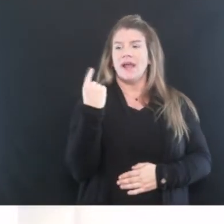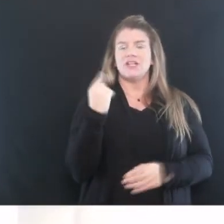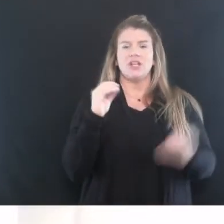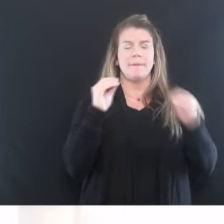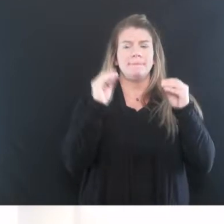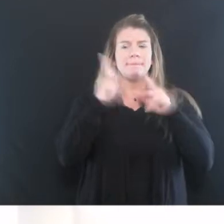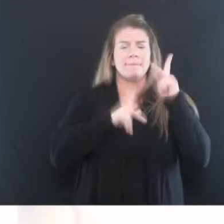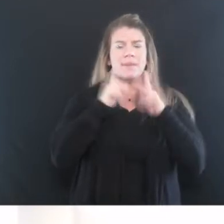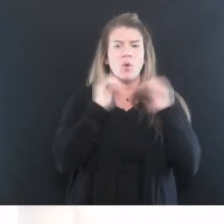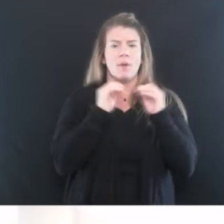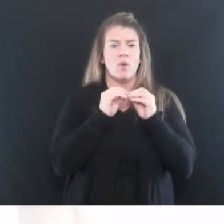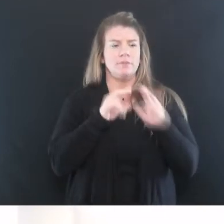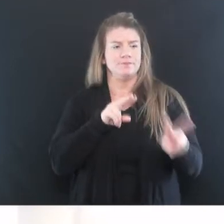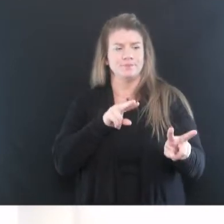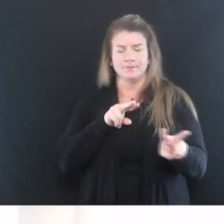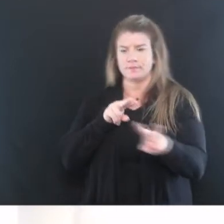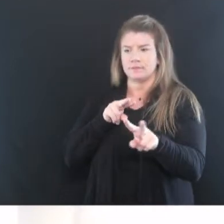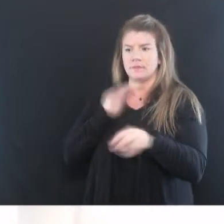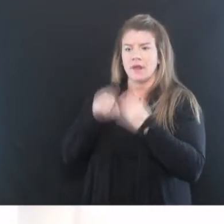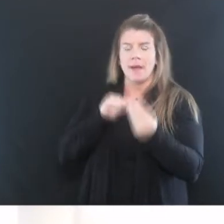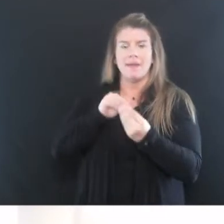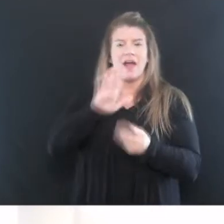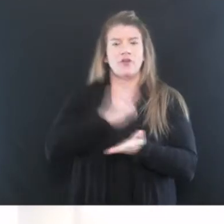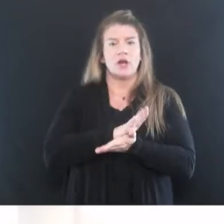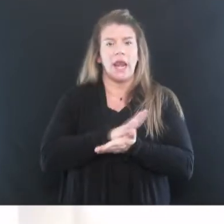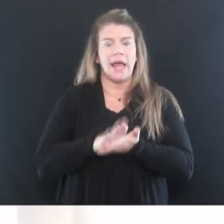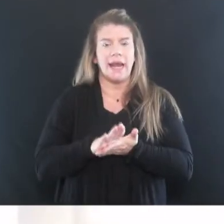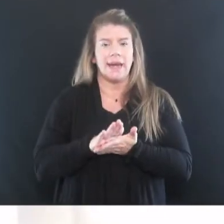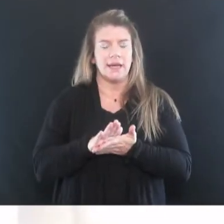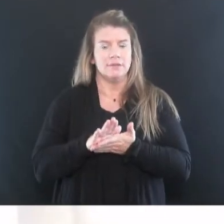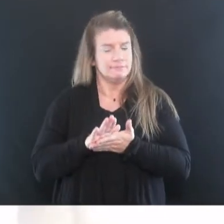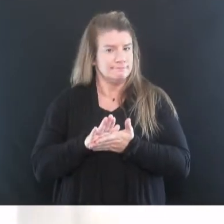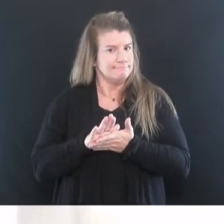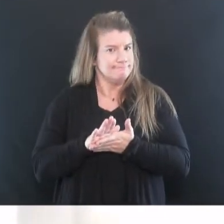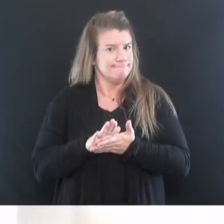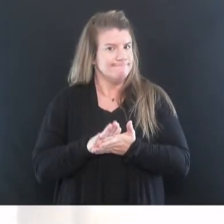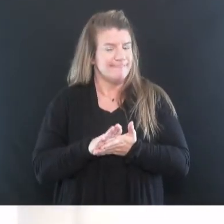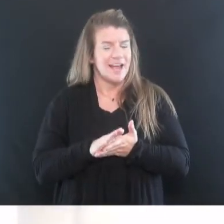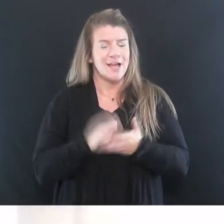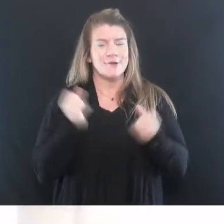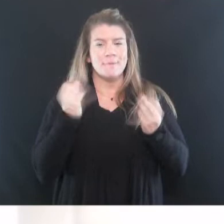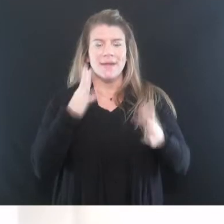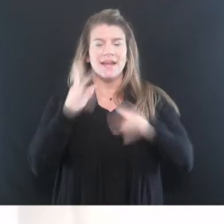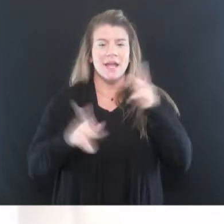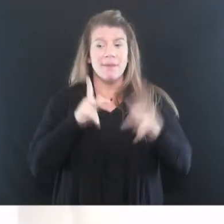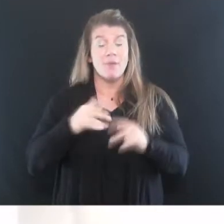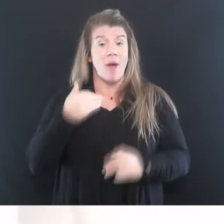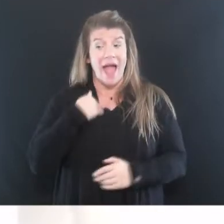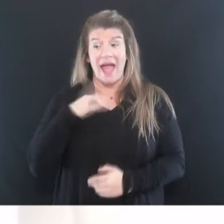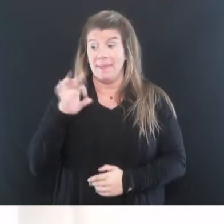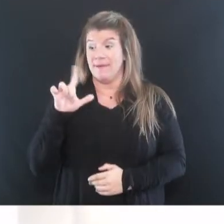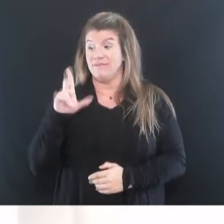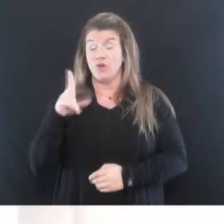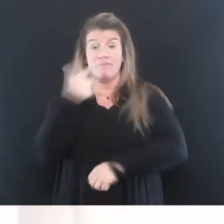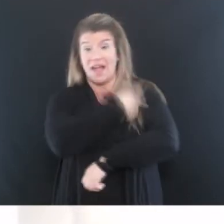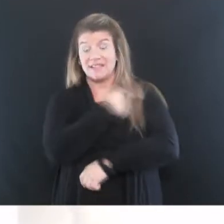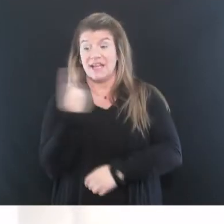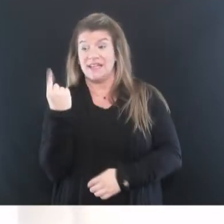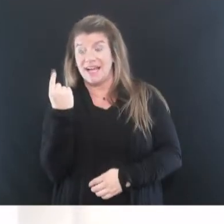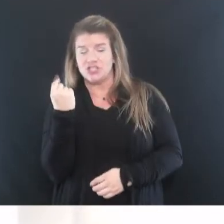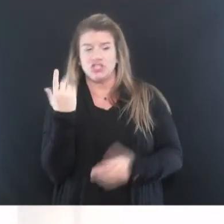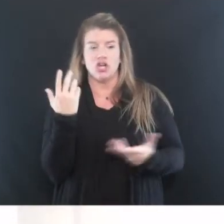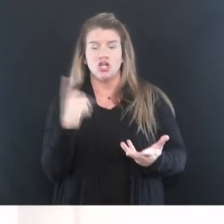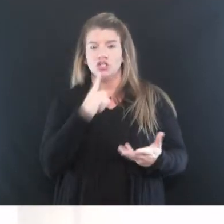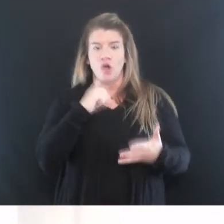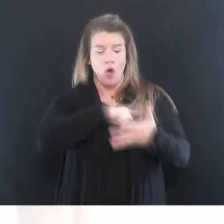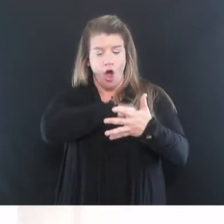conscious about, we'll say, hygiene in general. So I think that helped. I think a lot of people also got the flu vaccine last year. So all of those